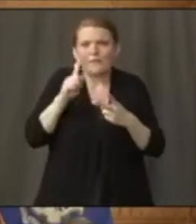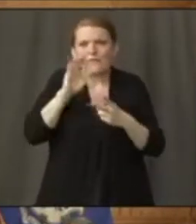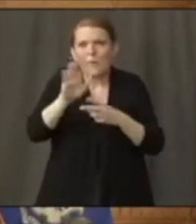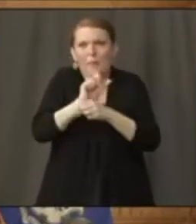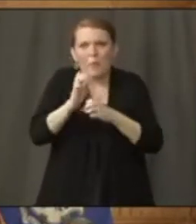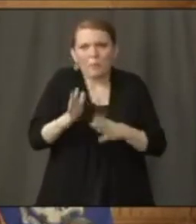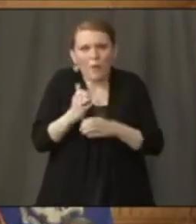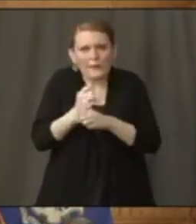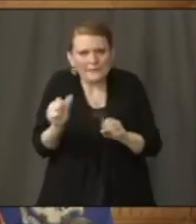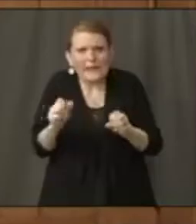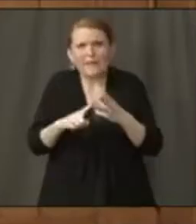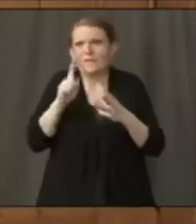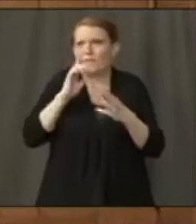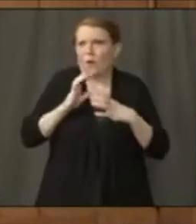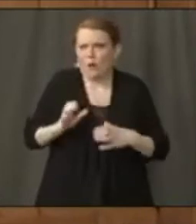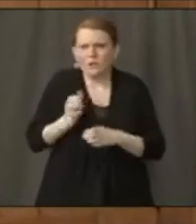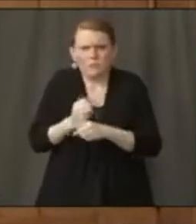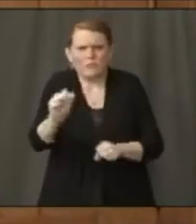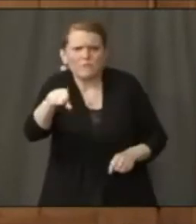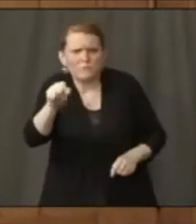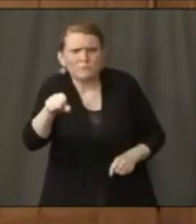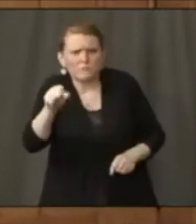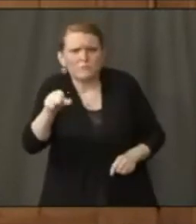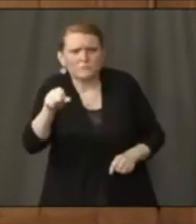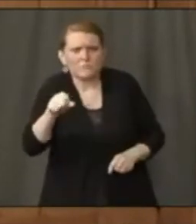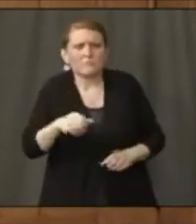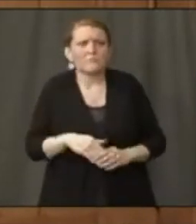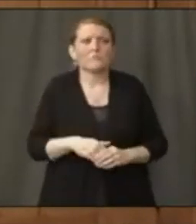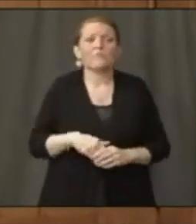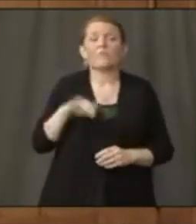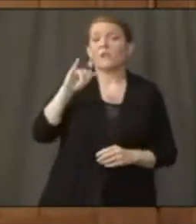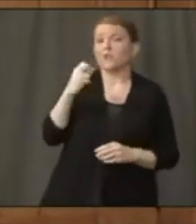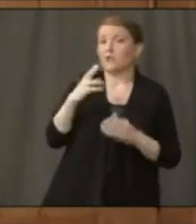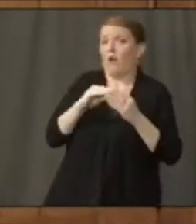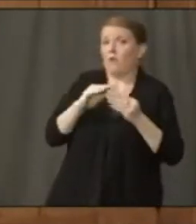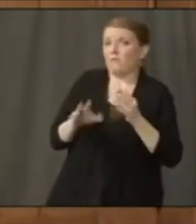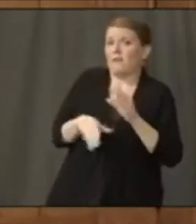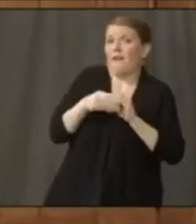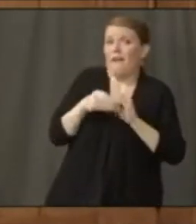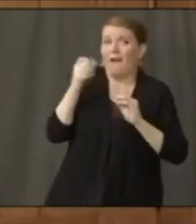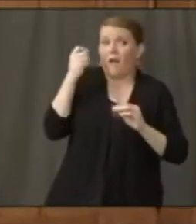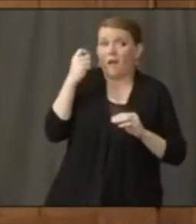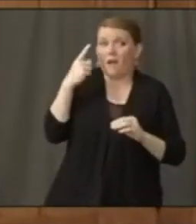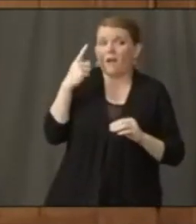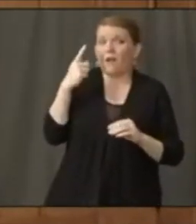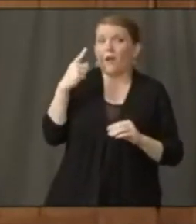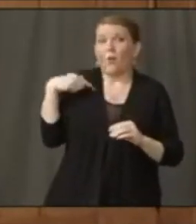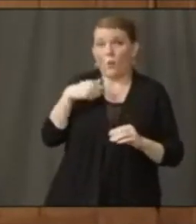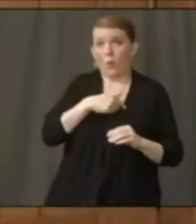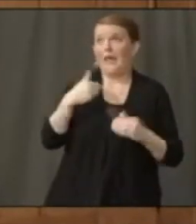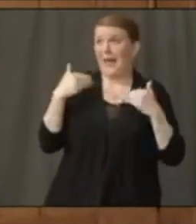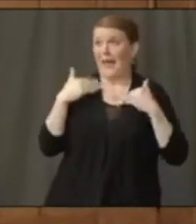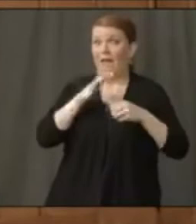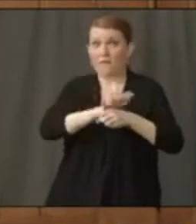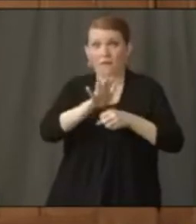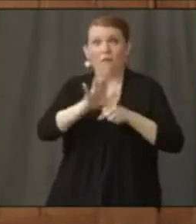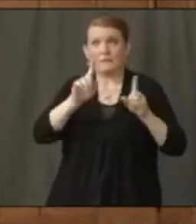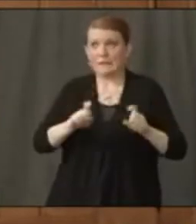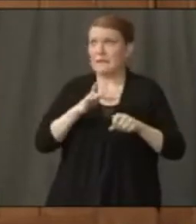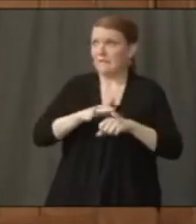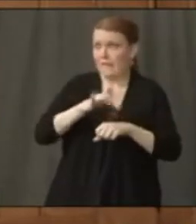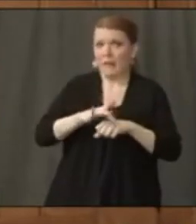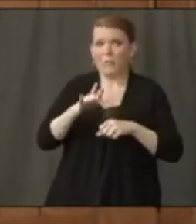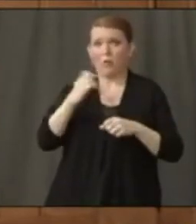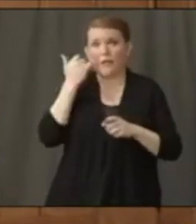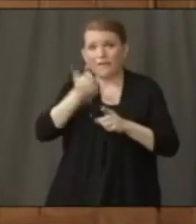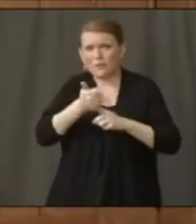anyone who's symptomatic to get tested, and we encourage them strongly to do so. The testing strategy that we have in place that we're executing to